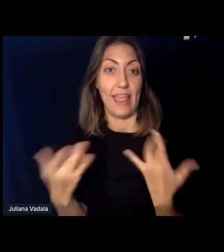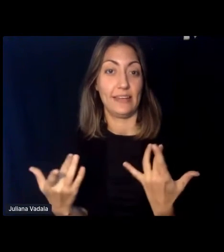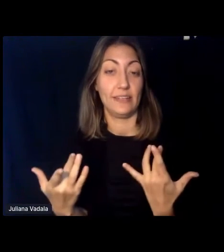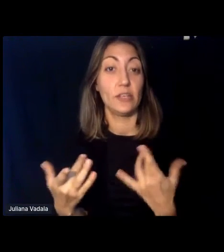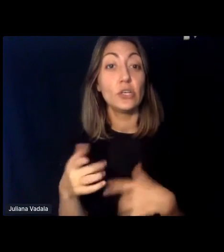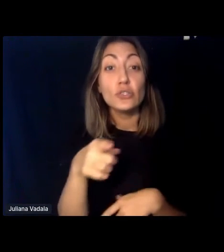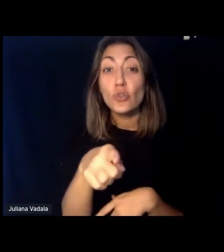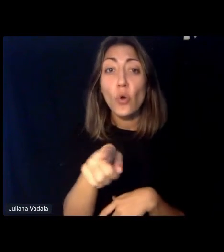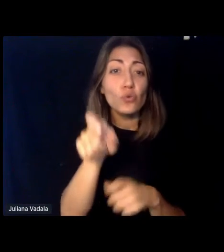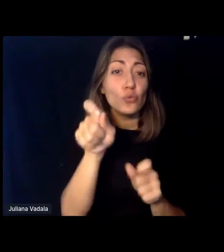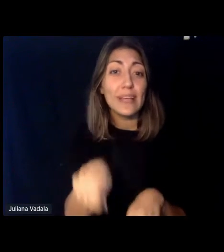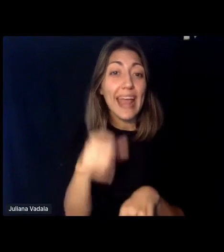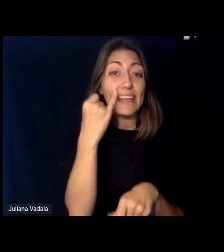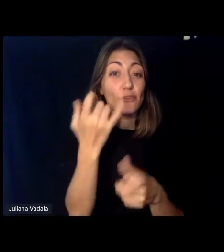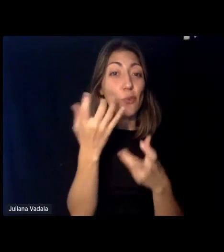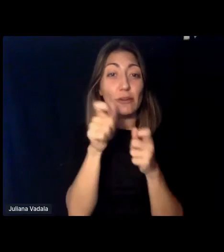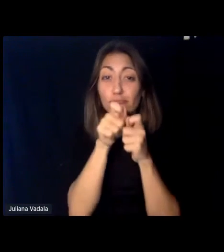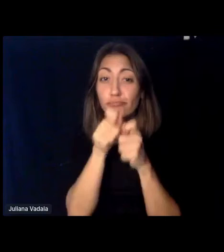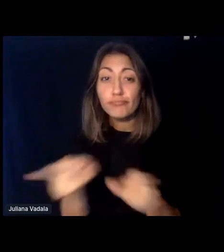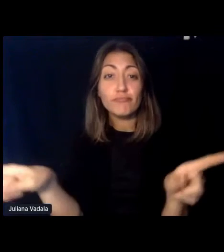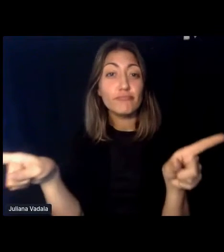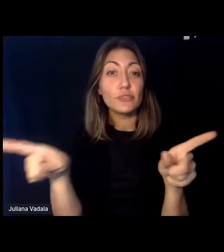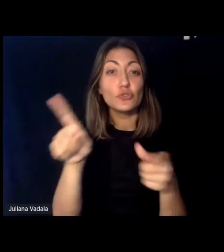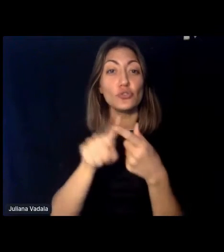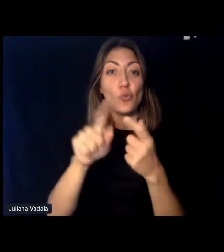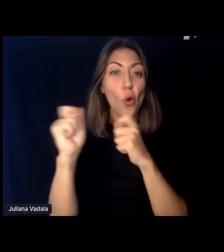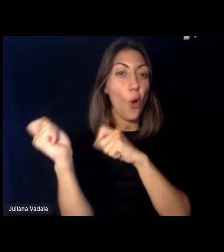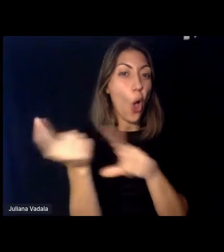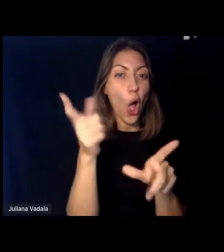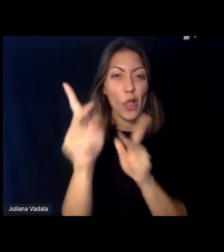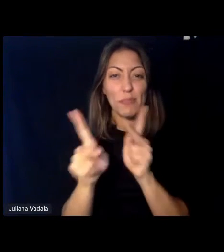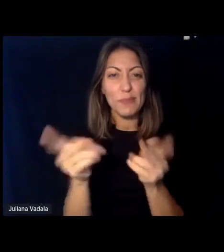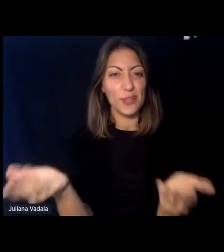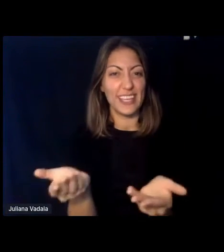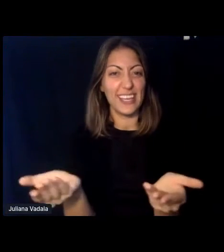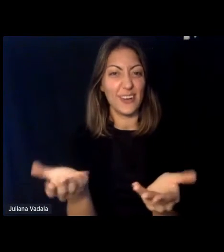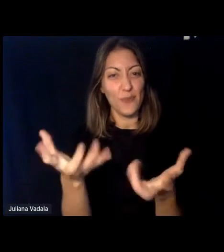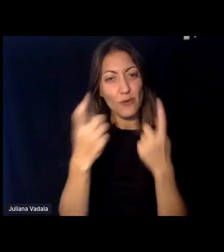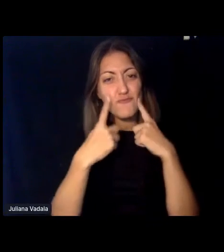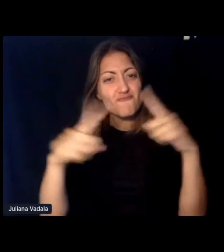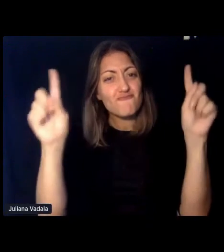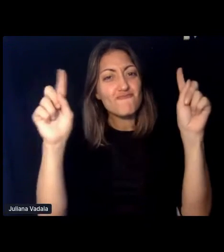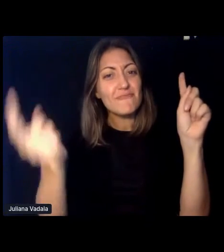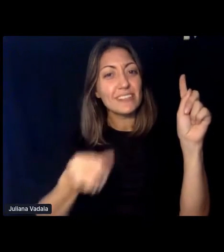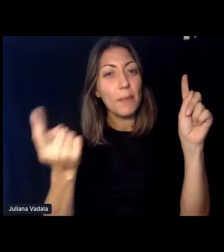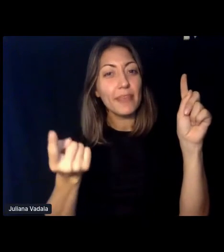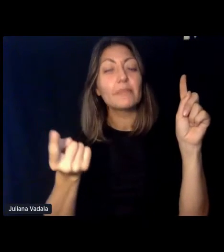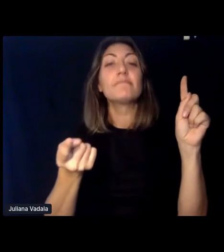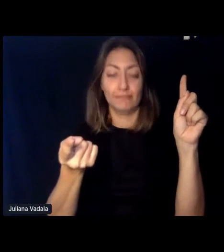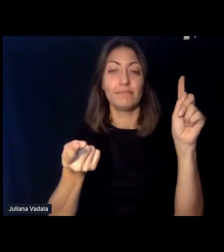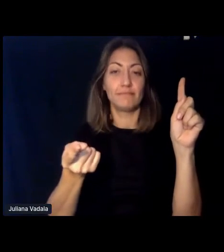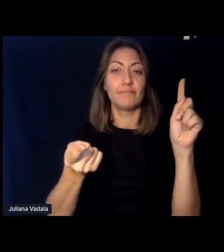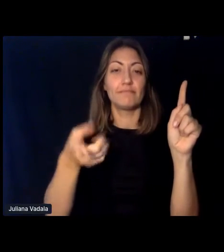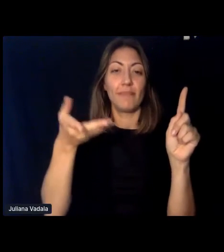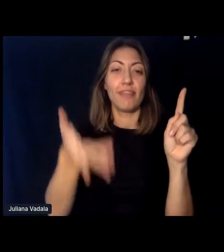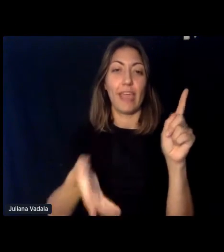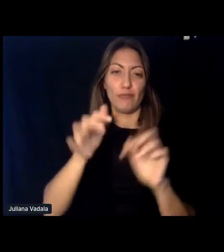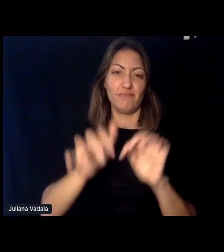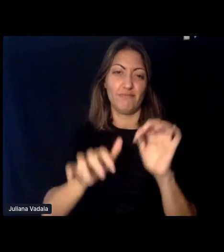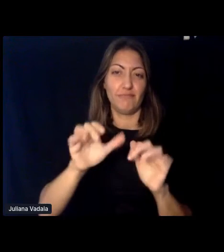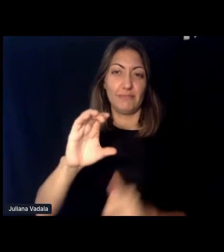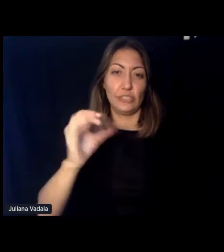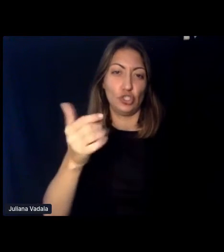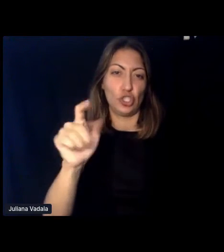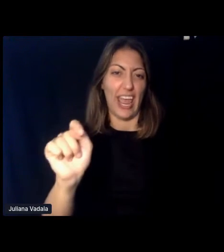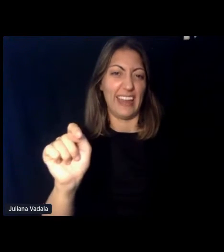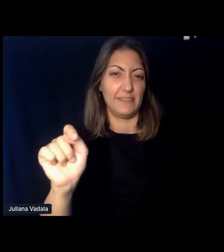this when you want to talk to everybody or broadcast something widely. The other chat box is specific to what you